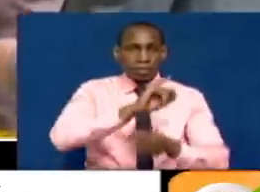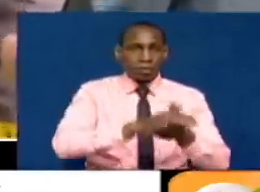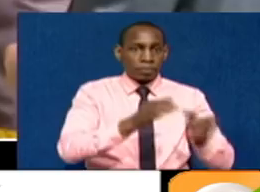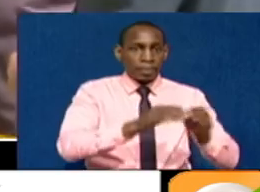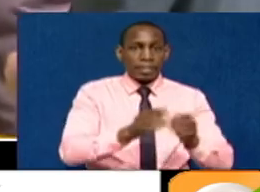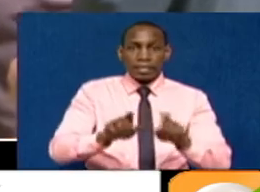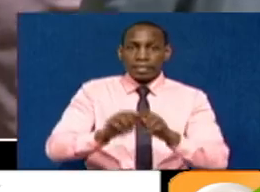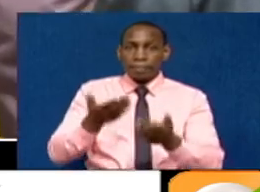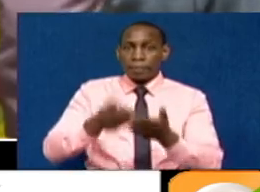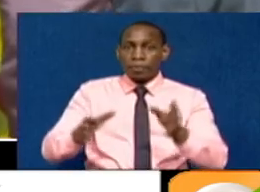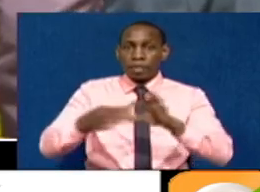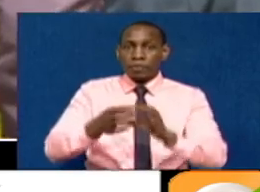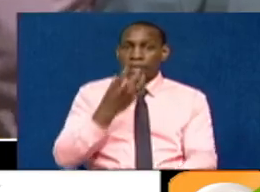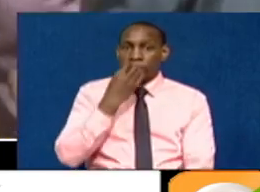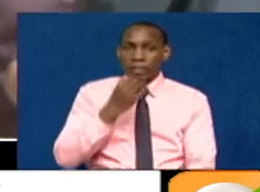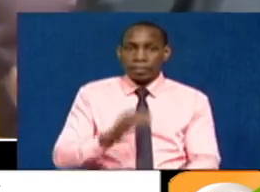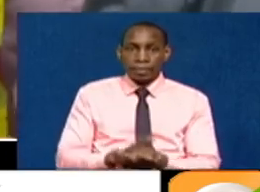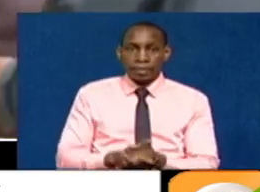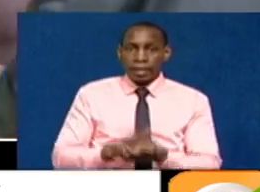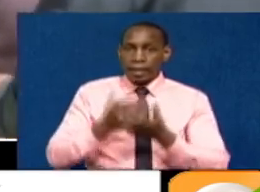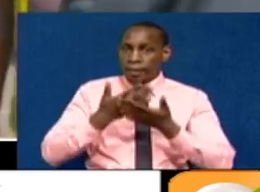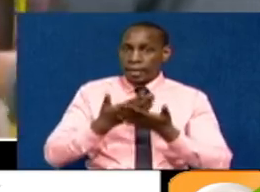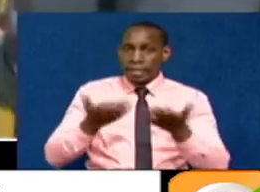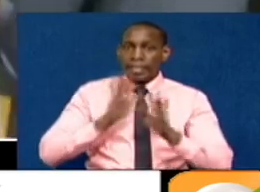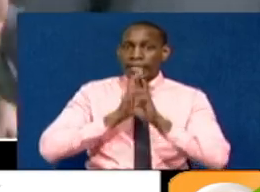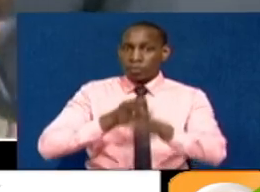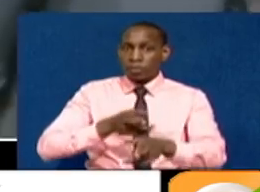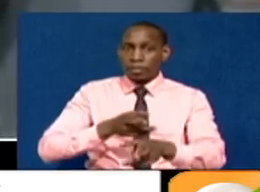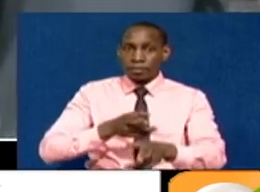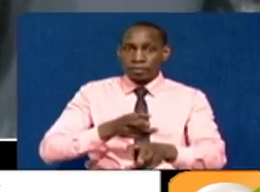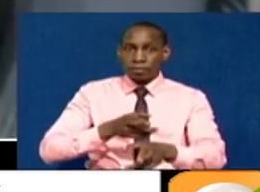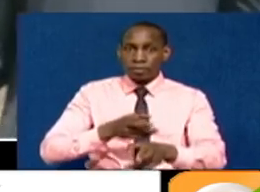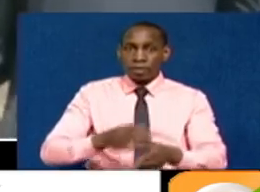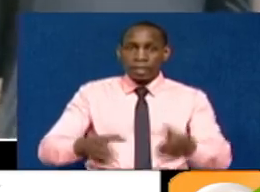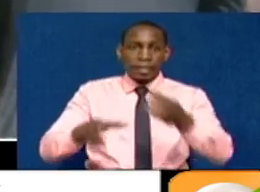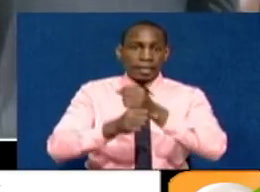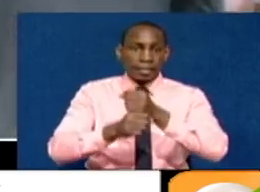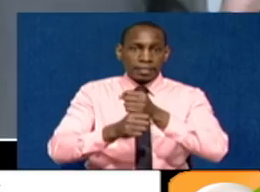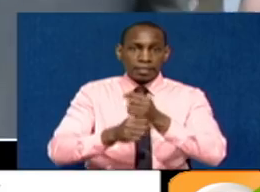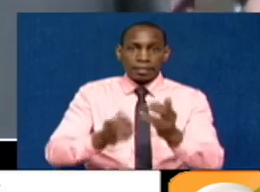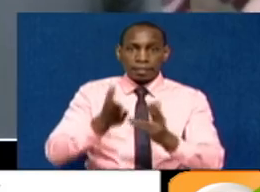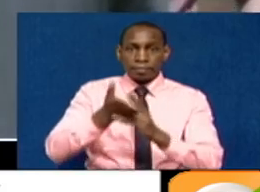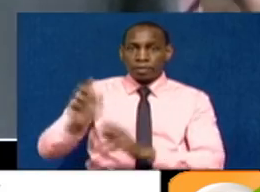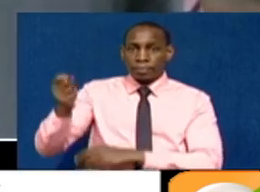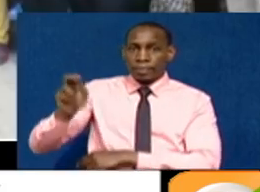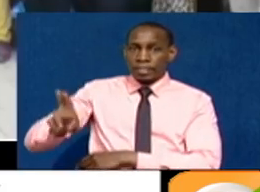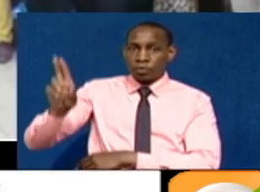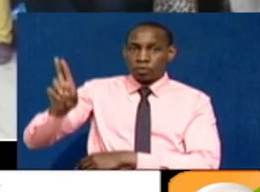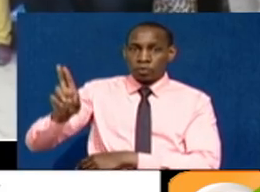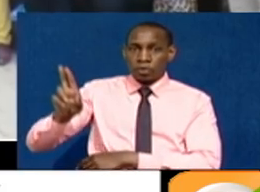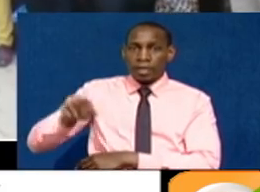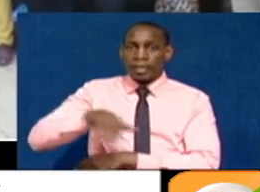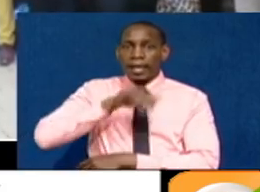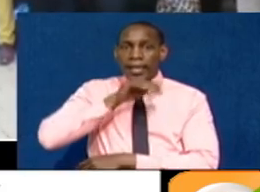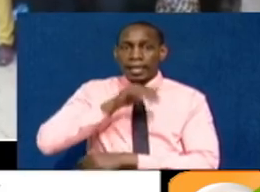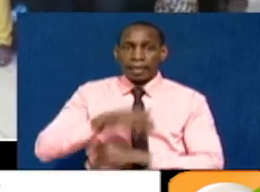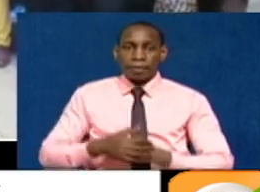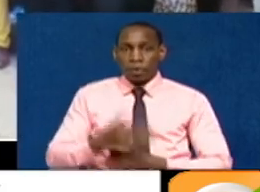to ODM or whatever will result in this alliance between President Uhuru Kenyatta and Raila